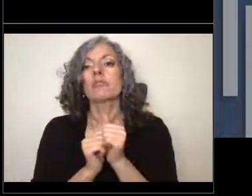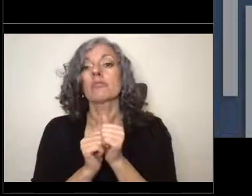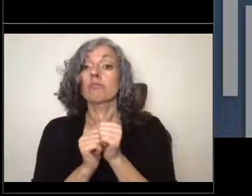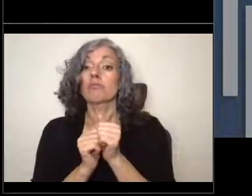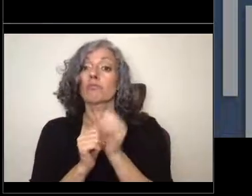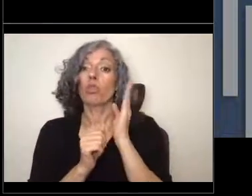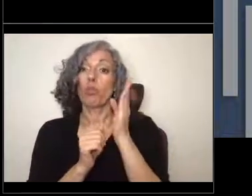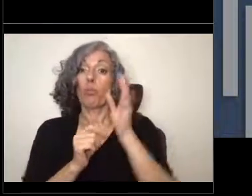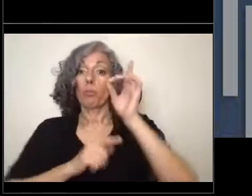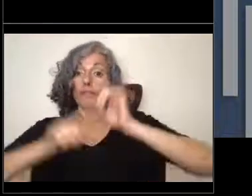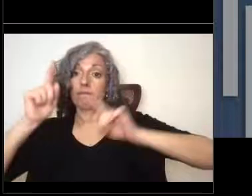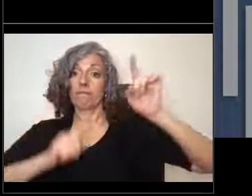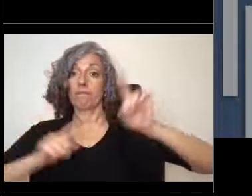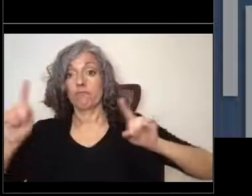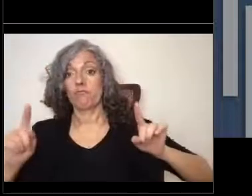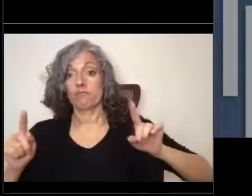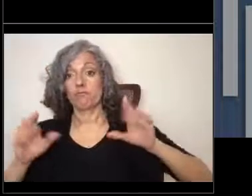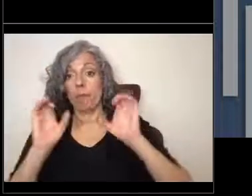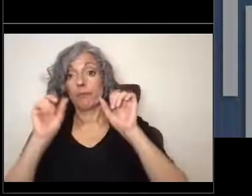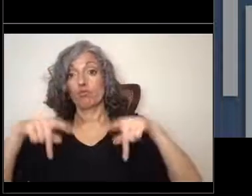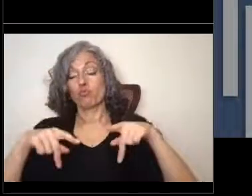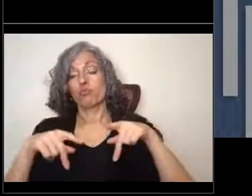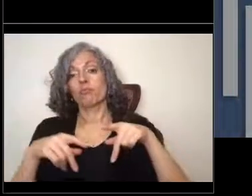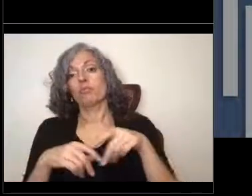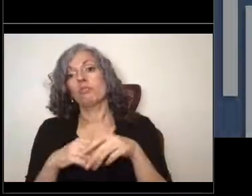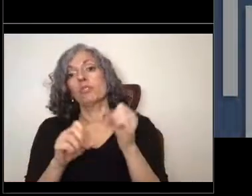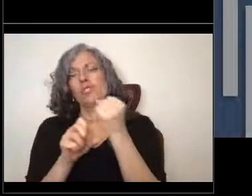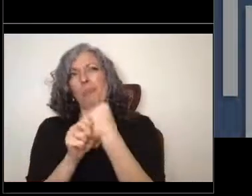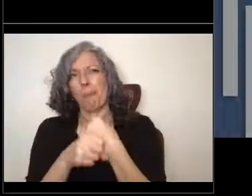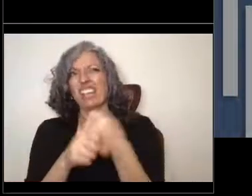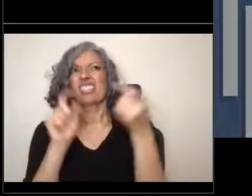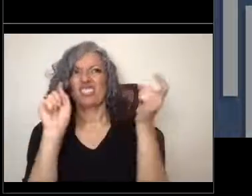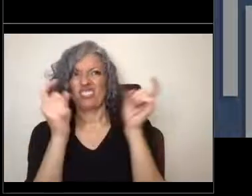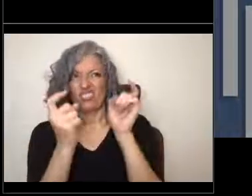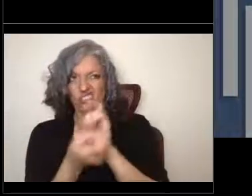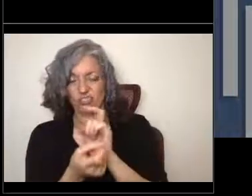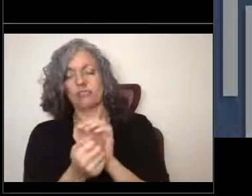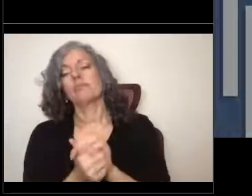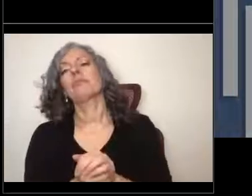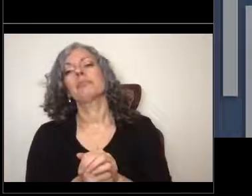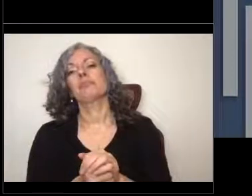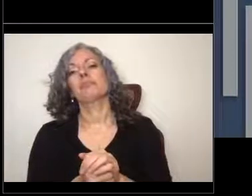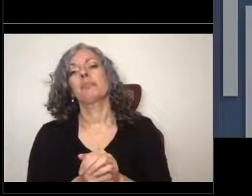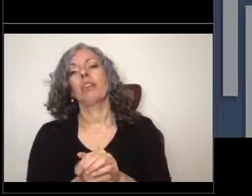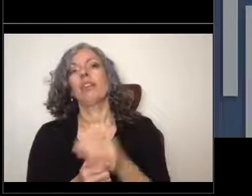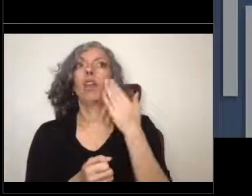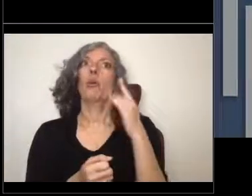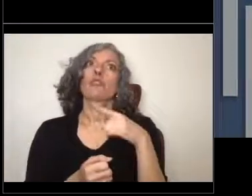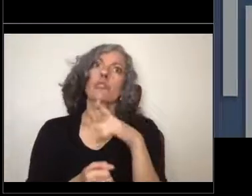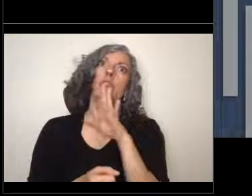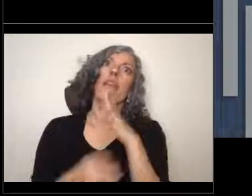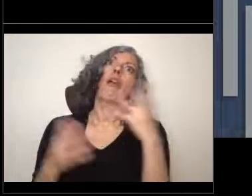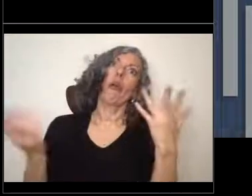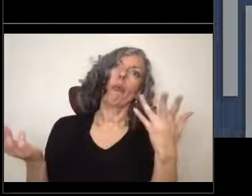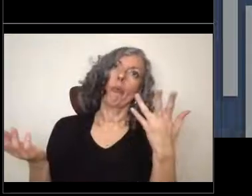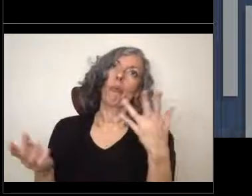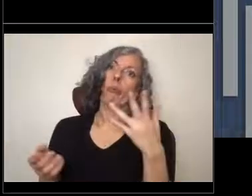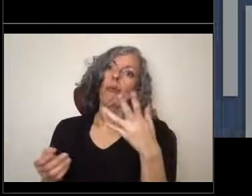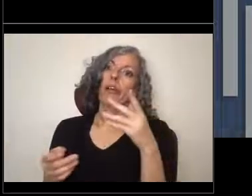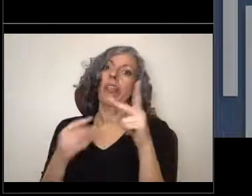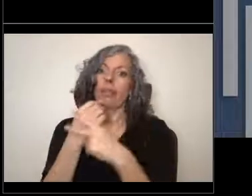varying sort of opportunities to make those changes. And I don't want to sit here to say that, you know, just because a project